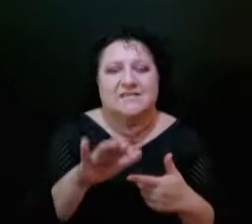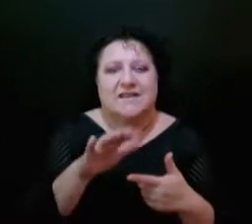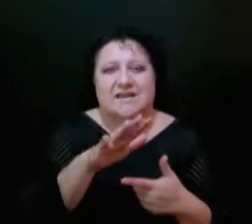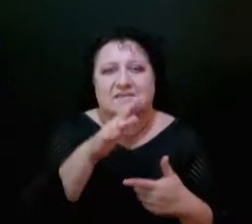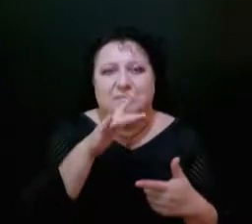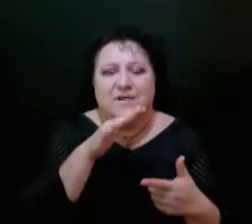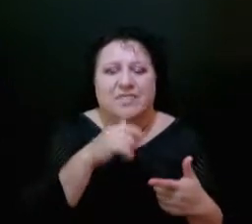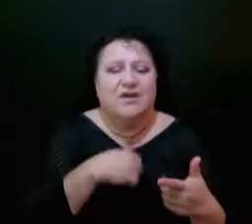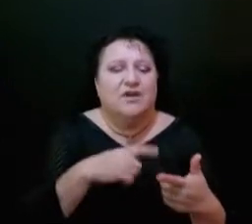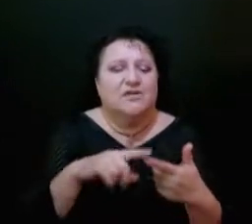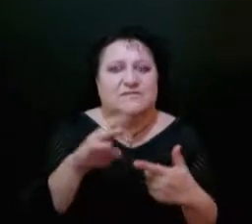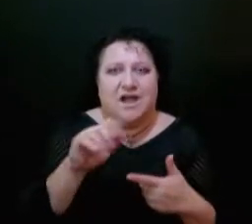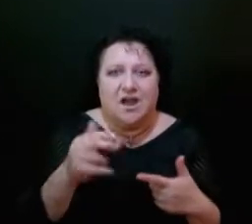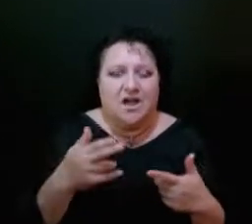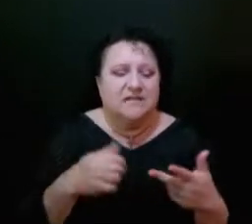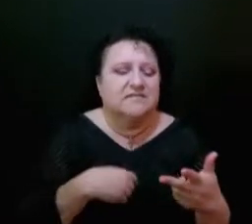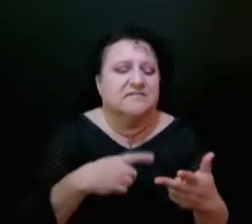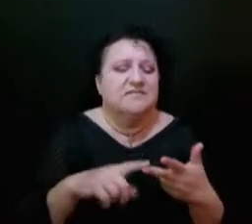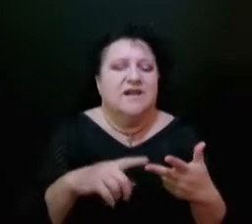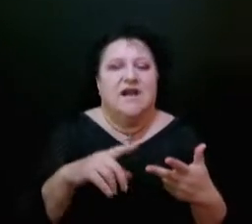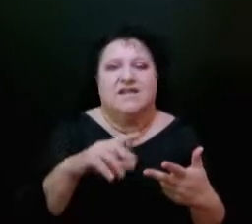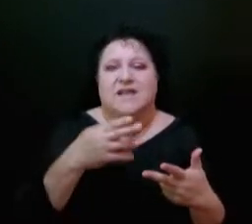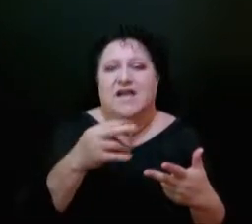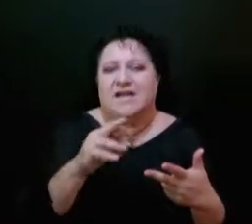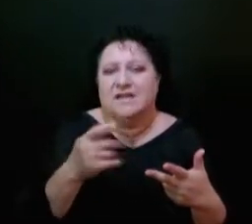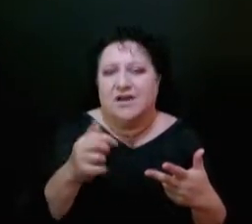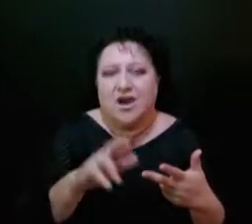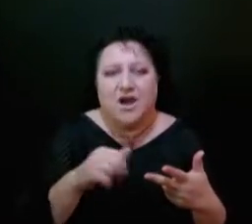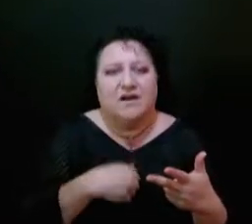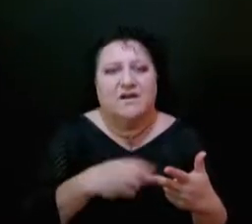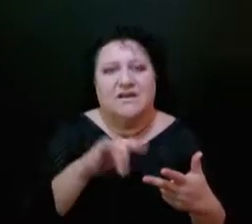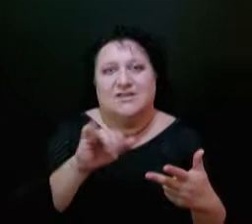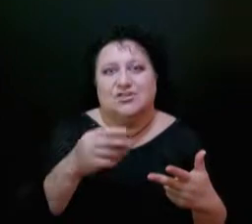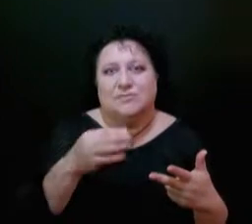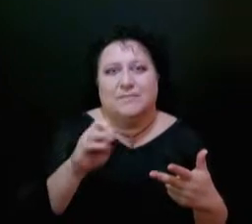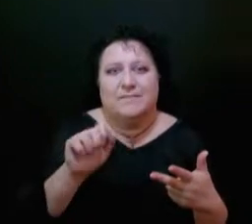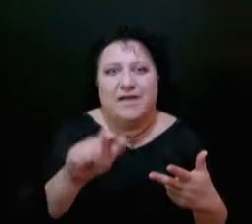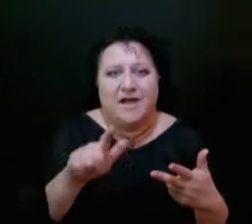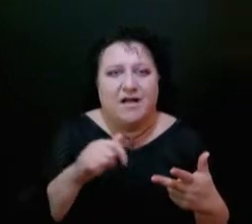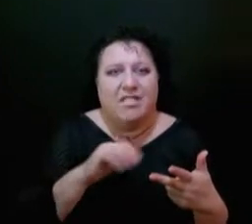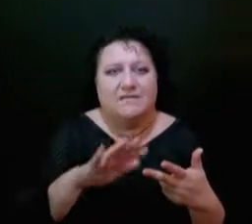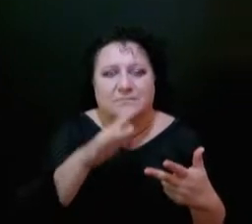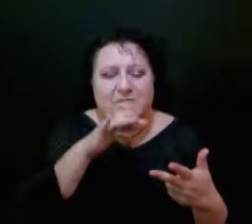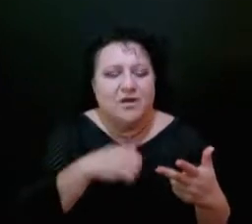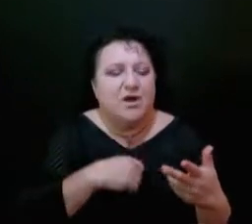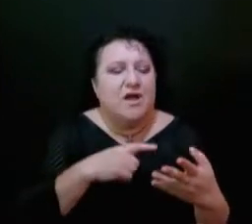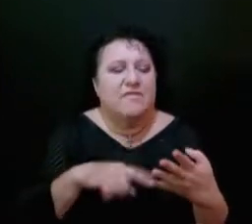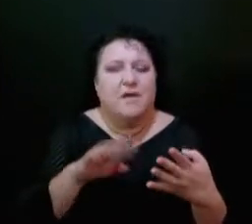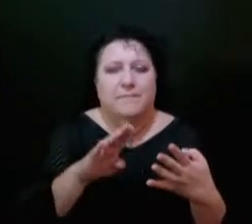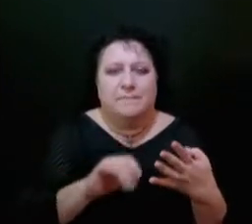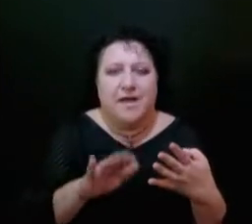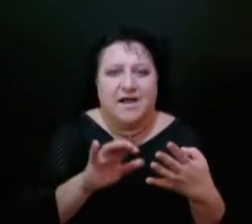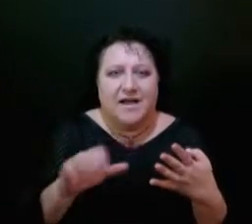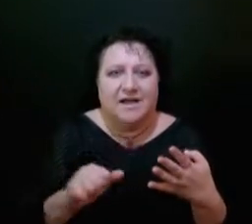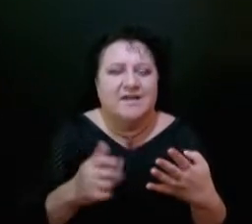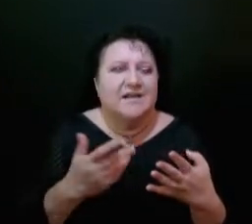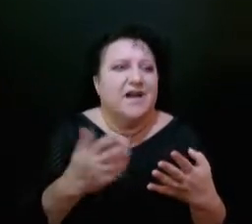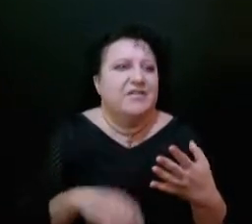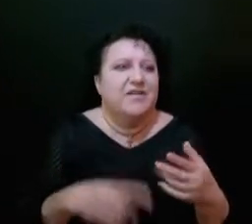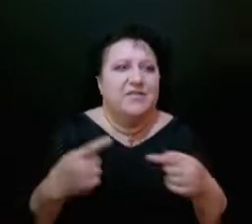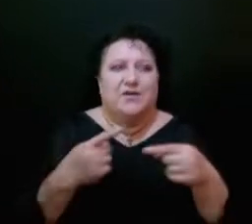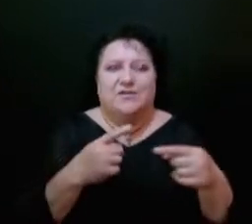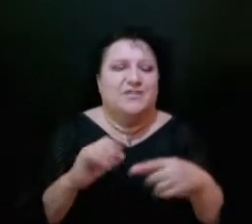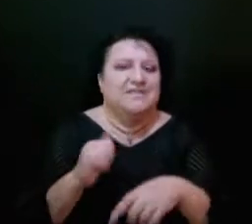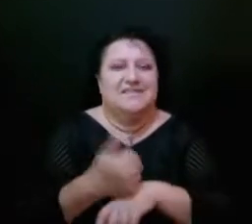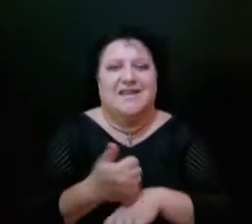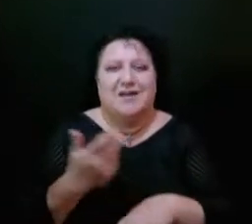We can go on to Hagar, the mother of Ishmael, Rebecca, who birthed sibling rivalry, and Jacob and Esau. We can go